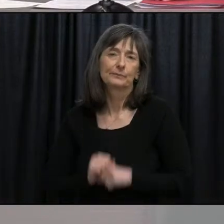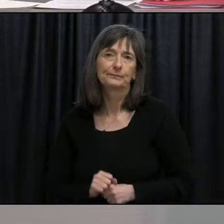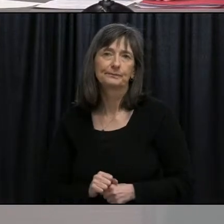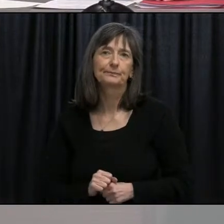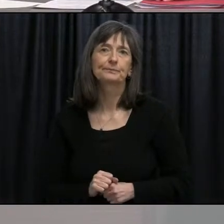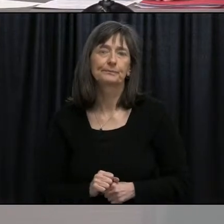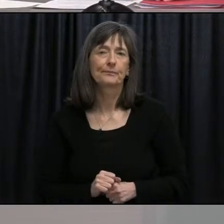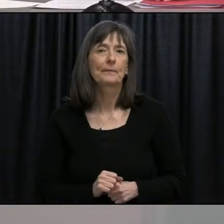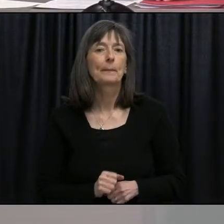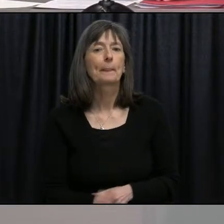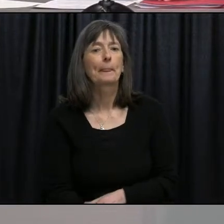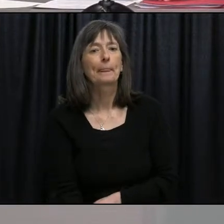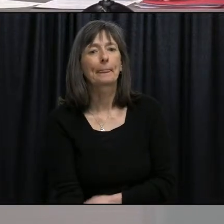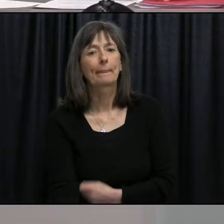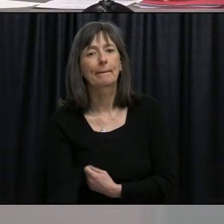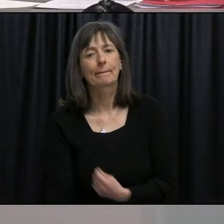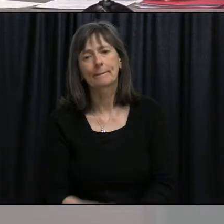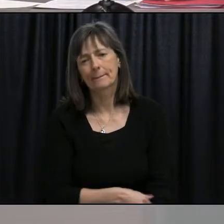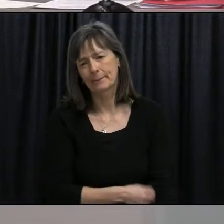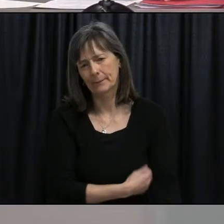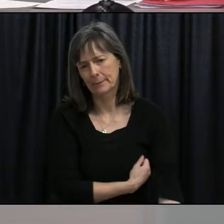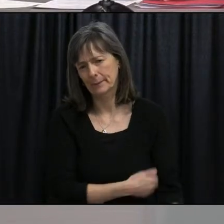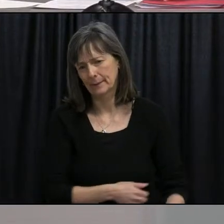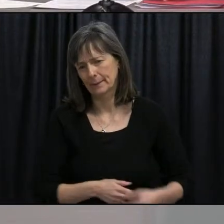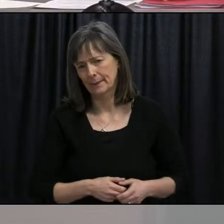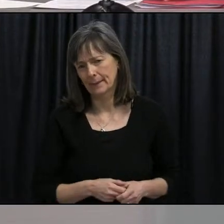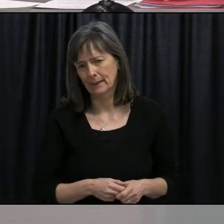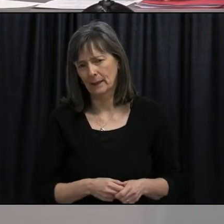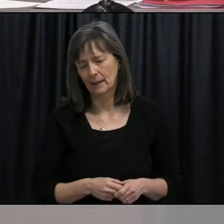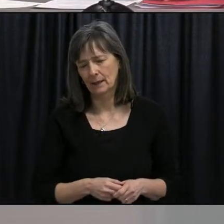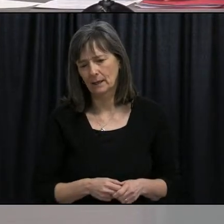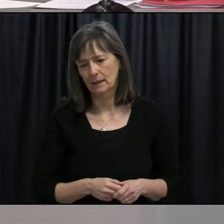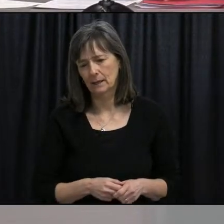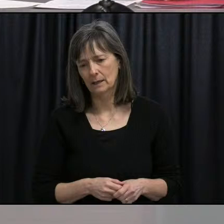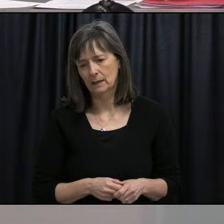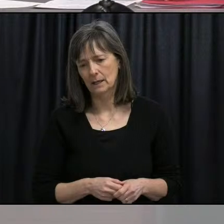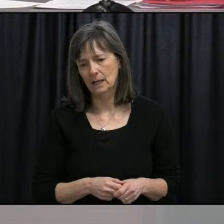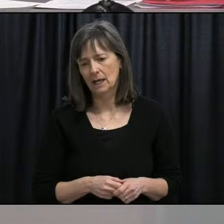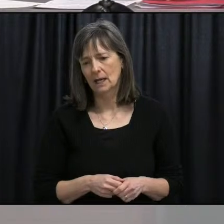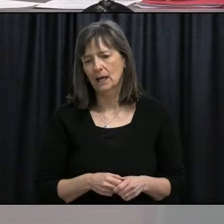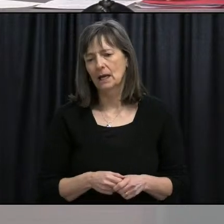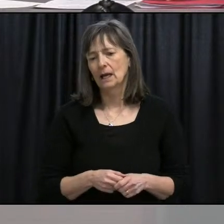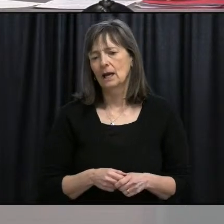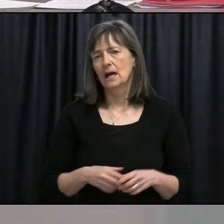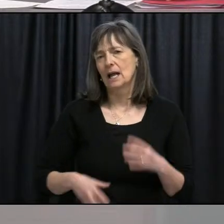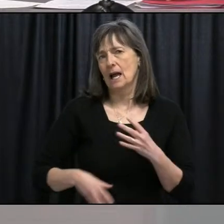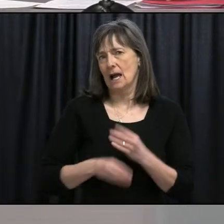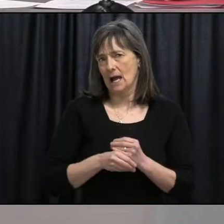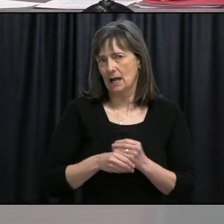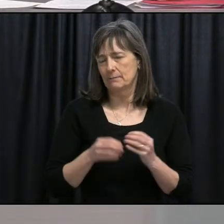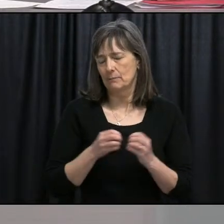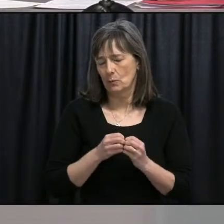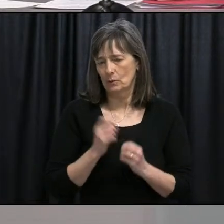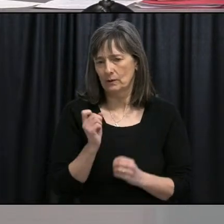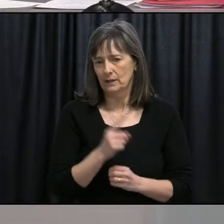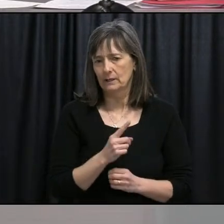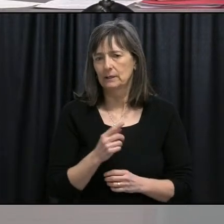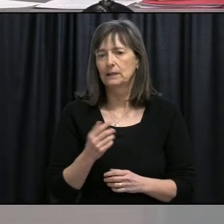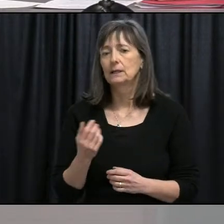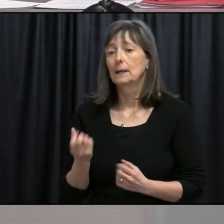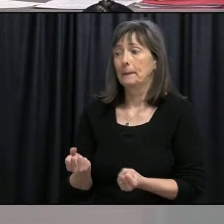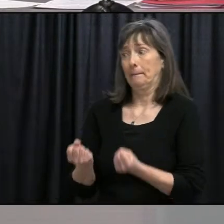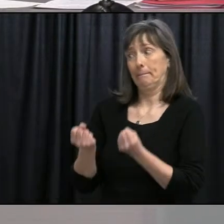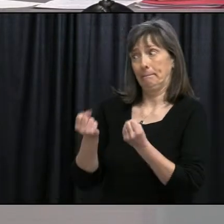Thank you. And I guess in a way I want to broaden that question, because a lot of people are